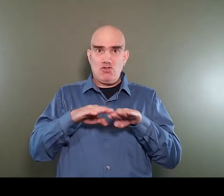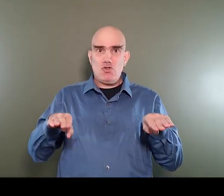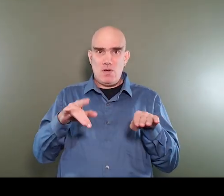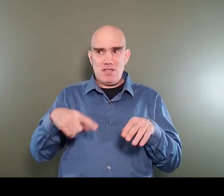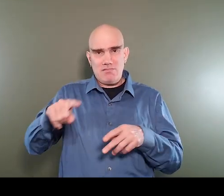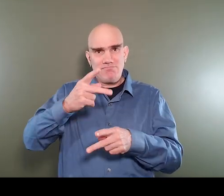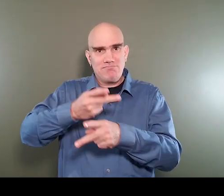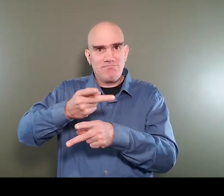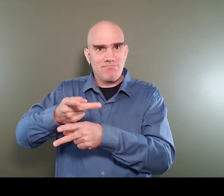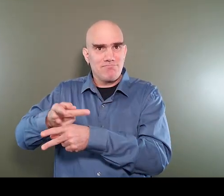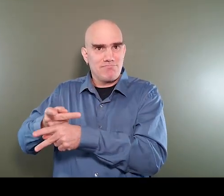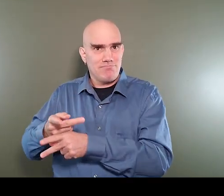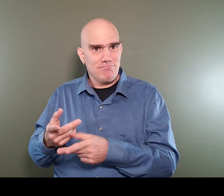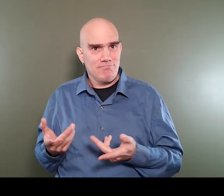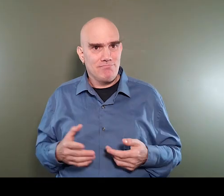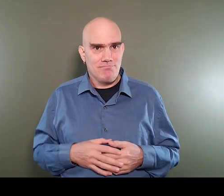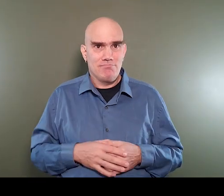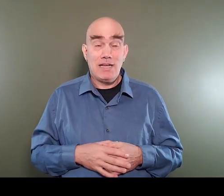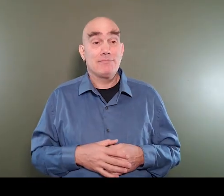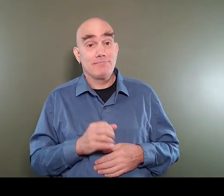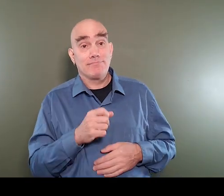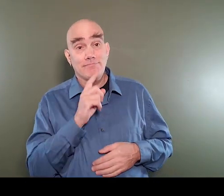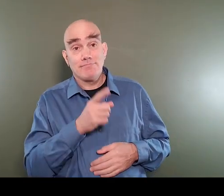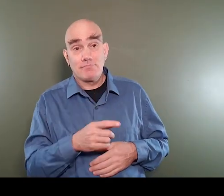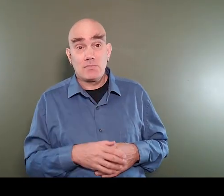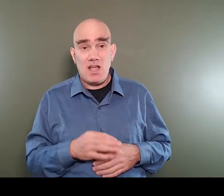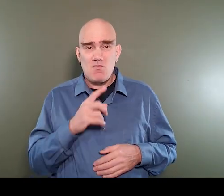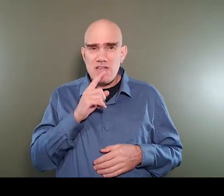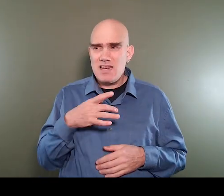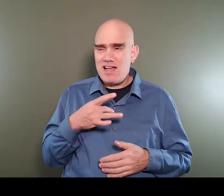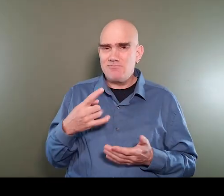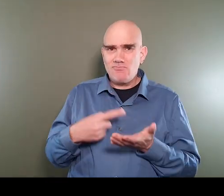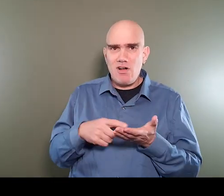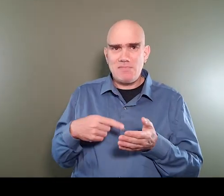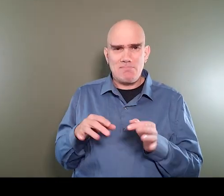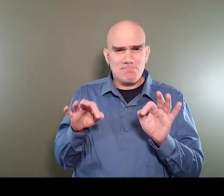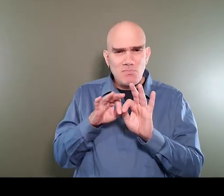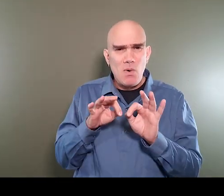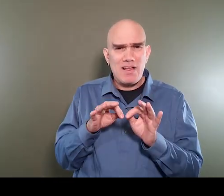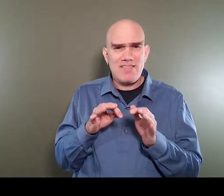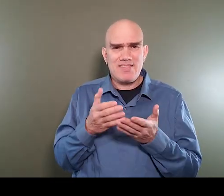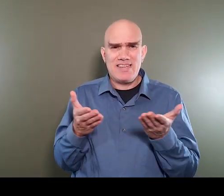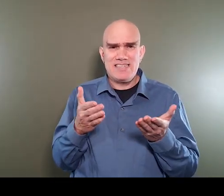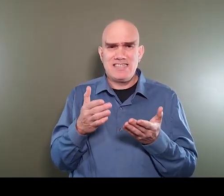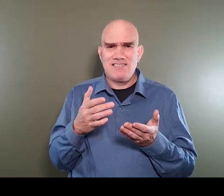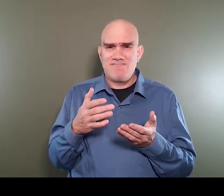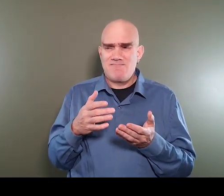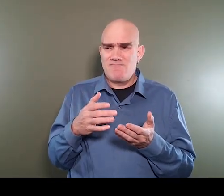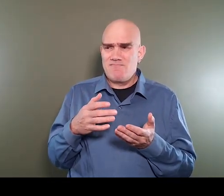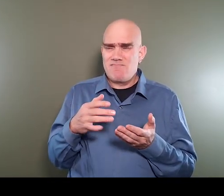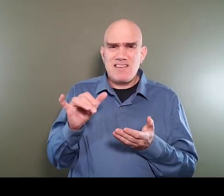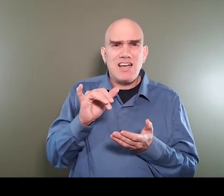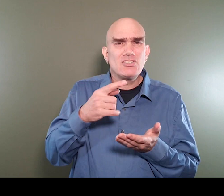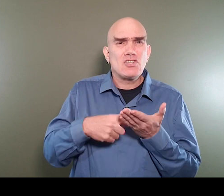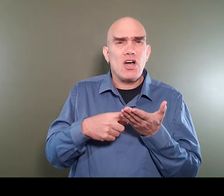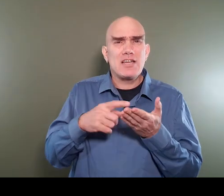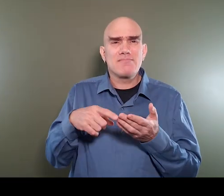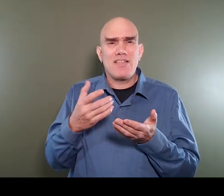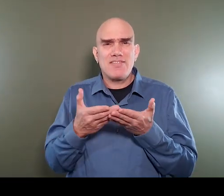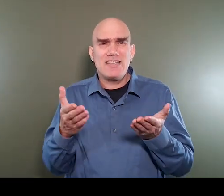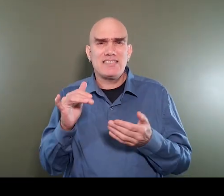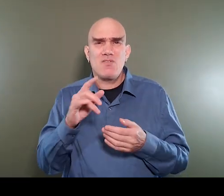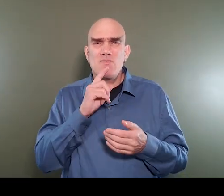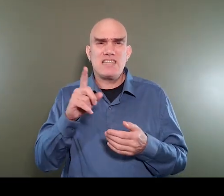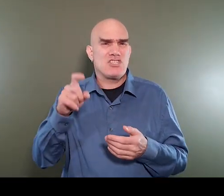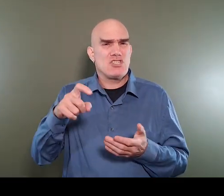for the children that they're taking care of. Yeah. Yeah, and really like talking about important things, talking about things that deserve to be